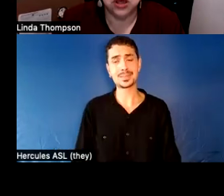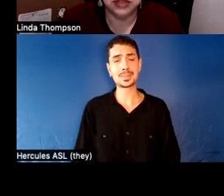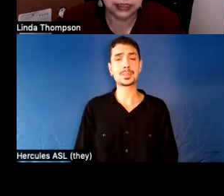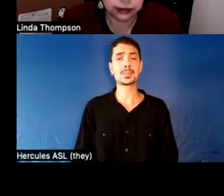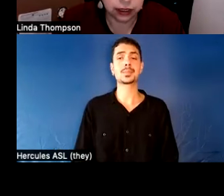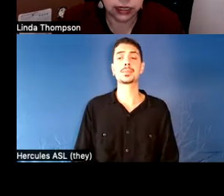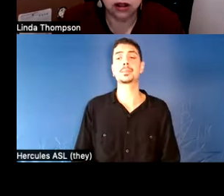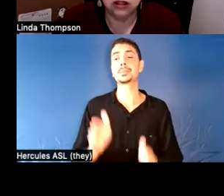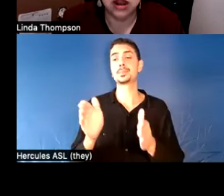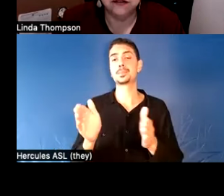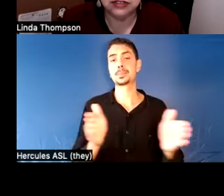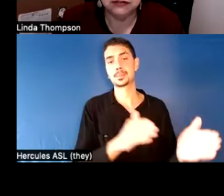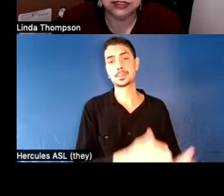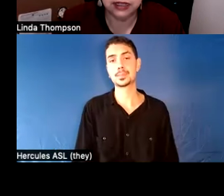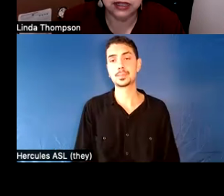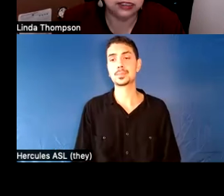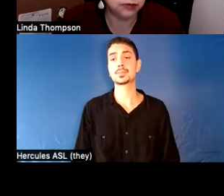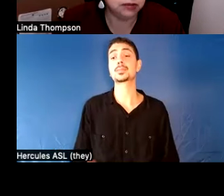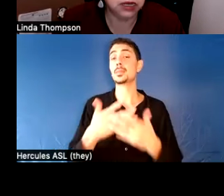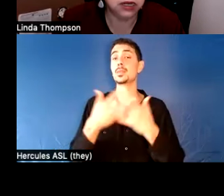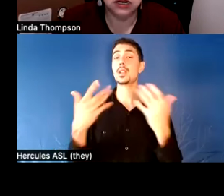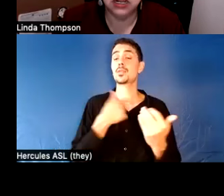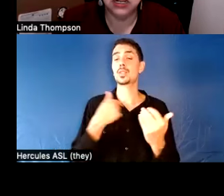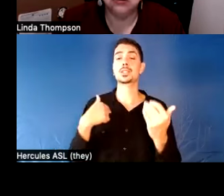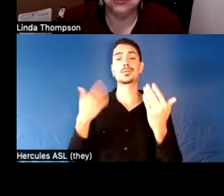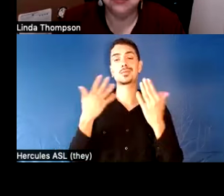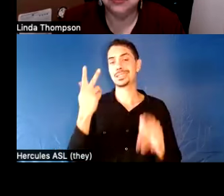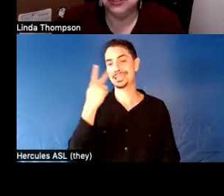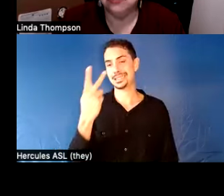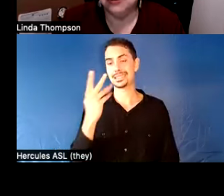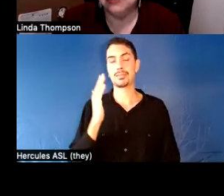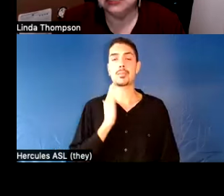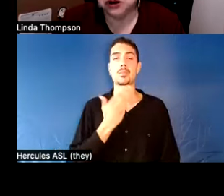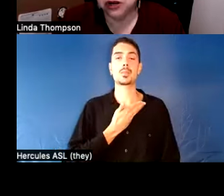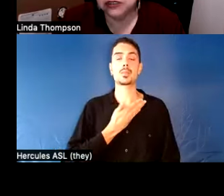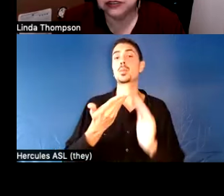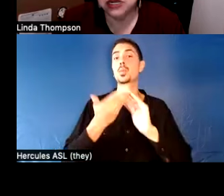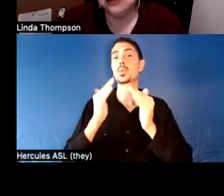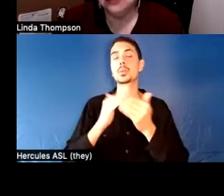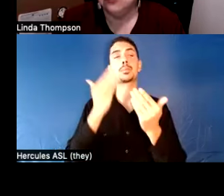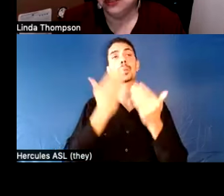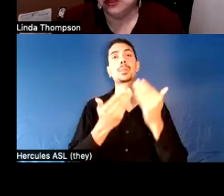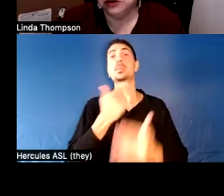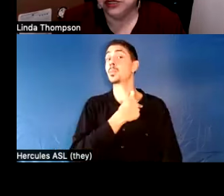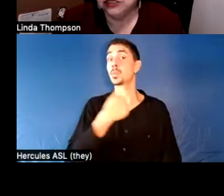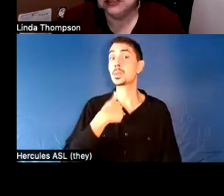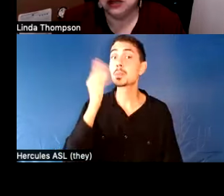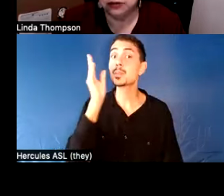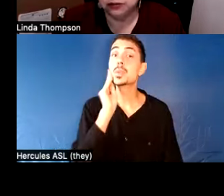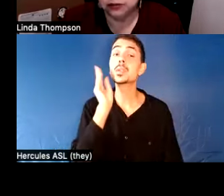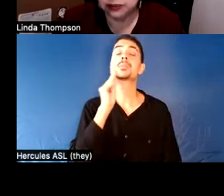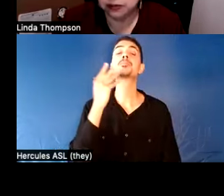So a lot of us have seen this, maybe in our own community, or we've experienced it, but there